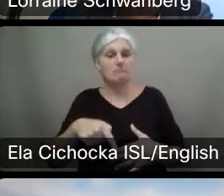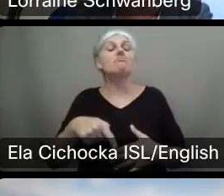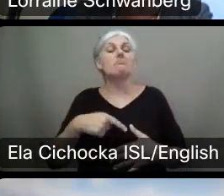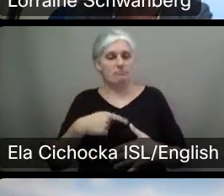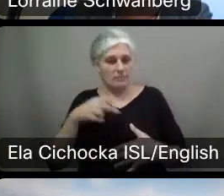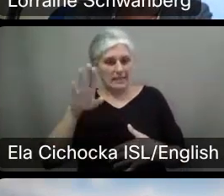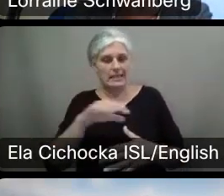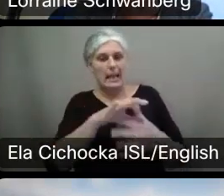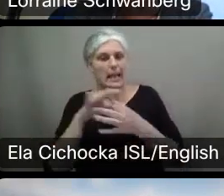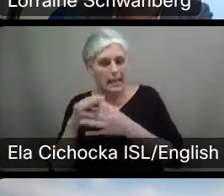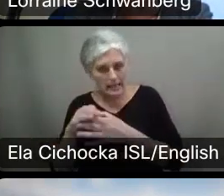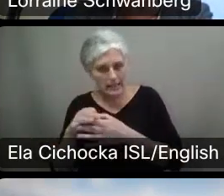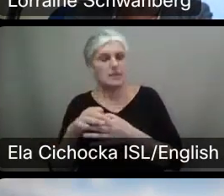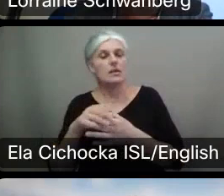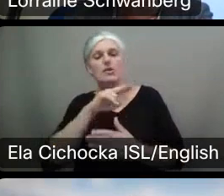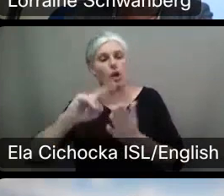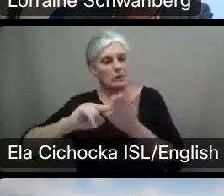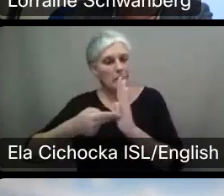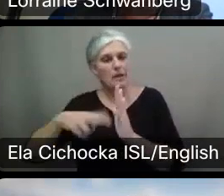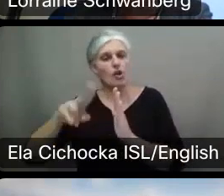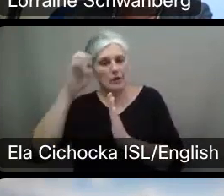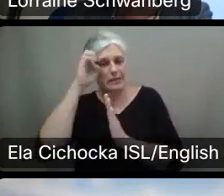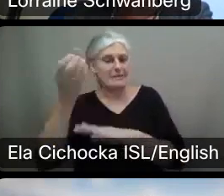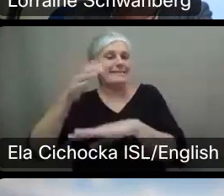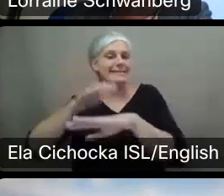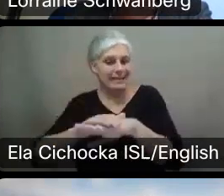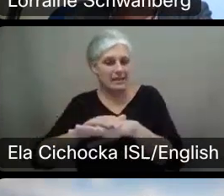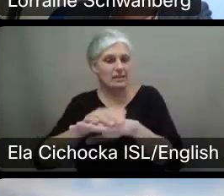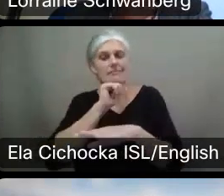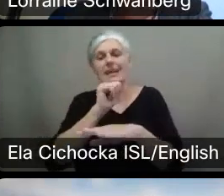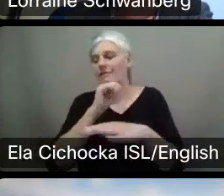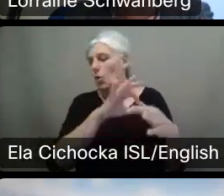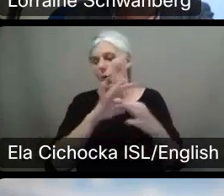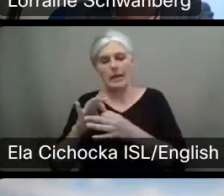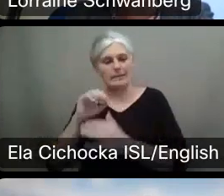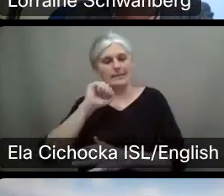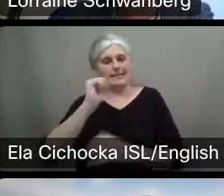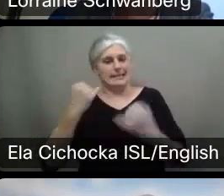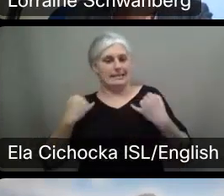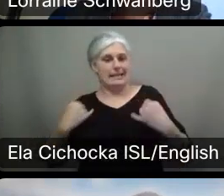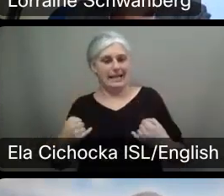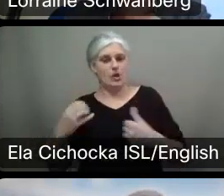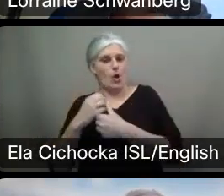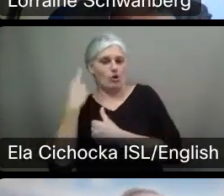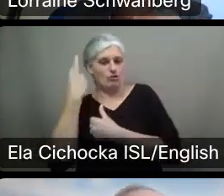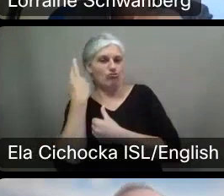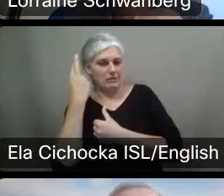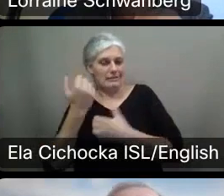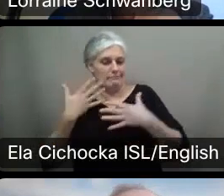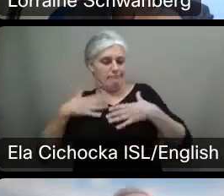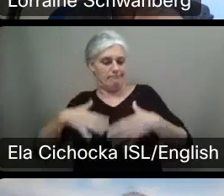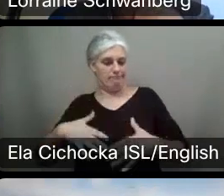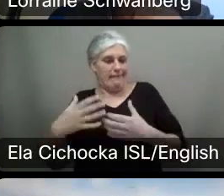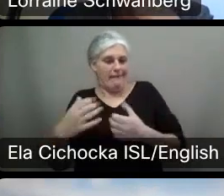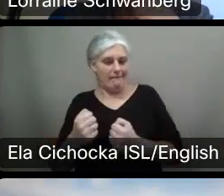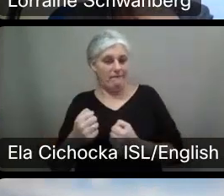illness or an underlying condition of the patient, or having regard to any such illness or underlying condition was not wholly attributable to that